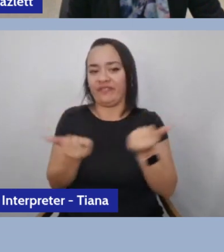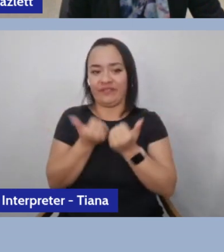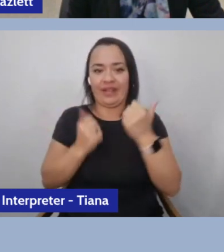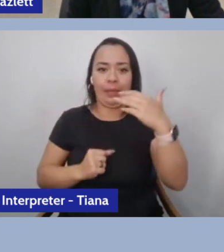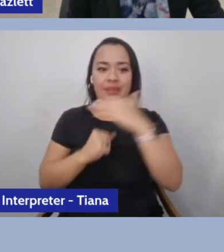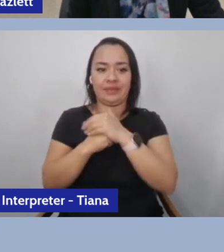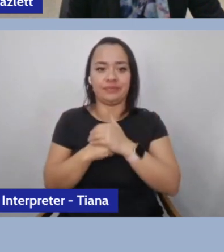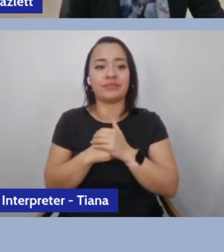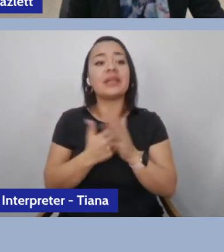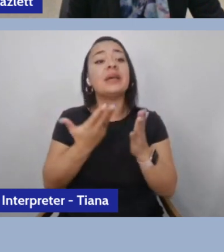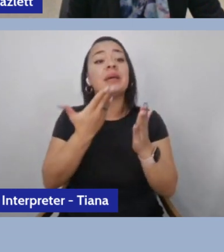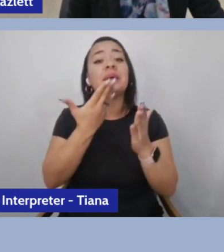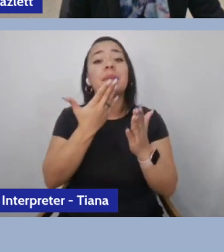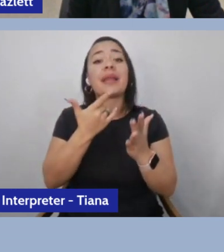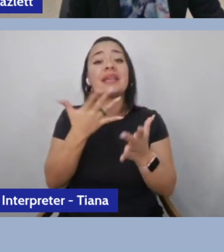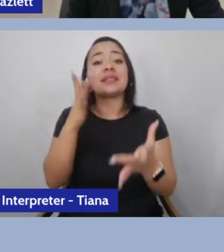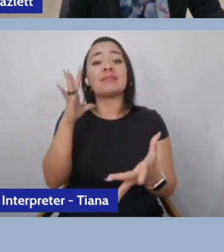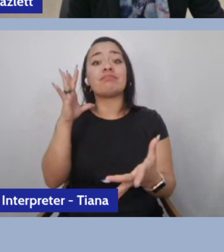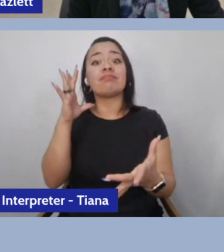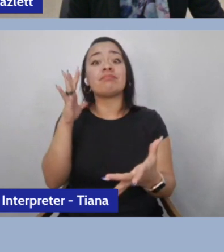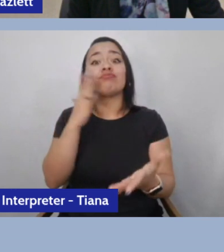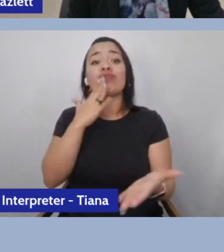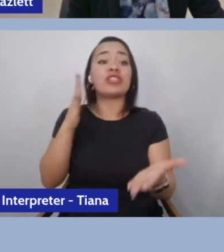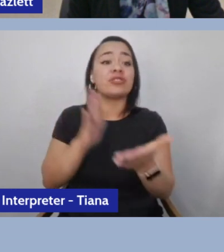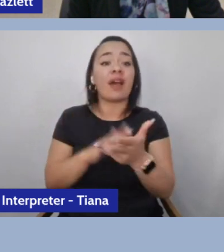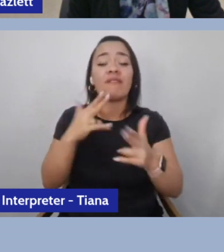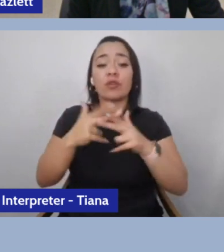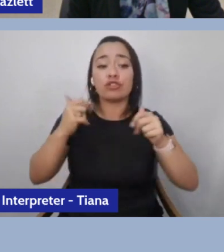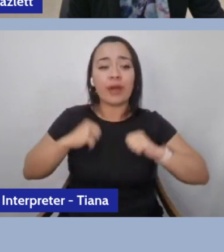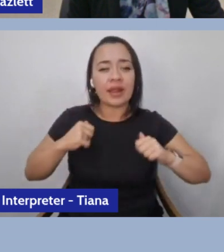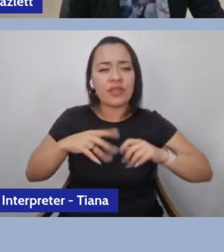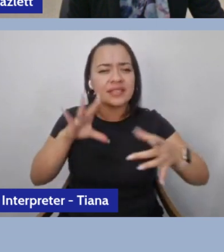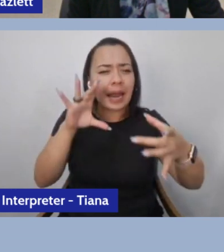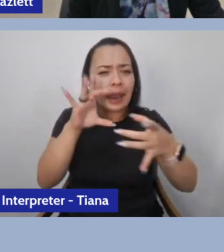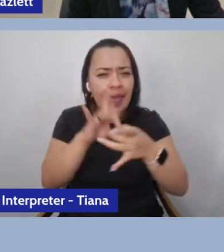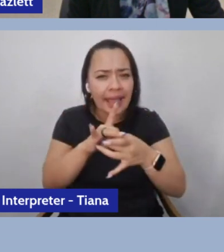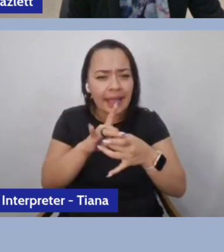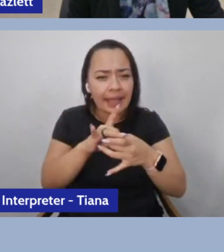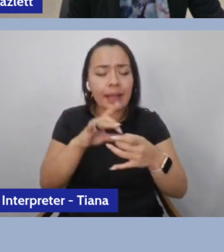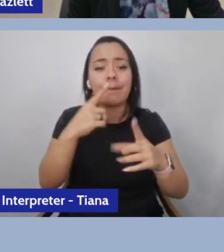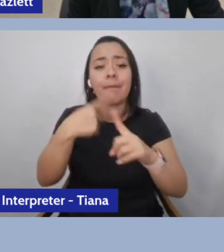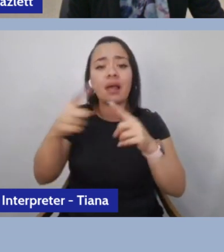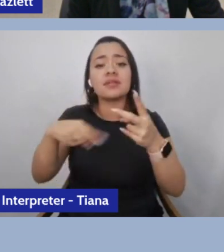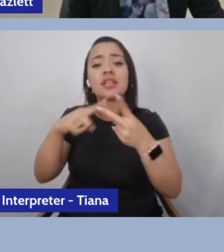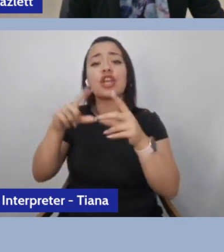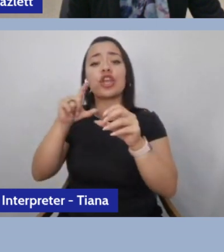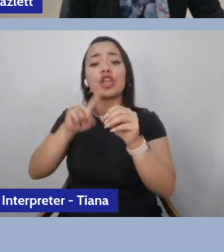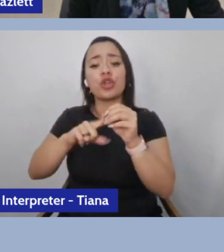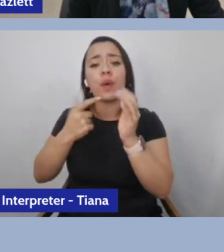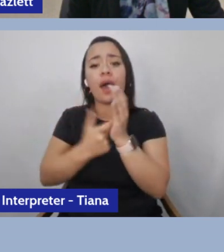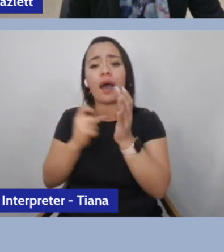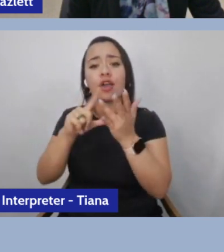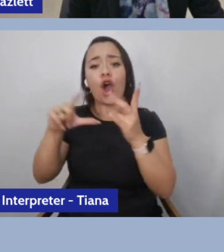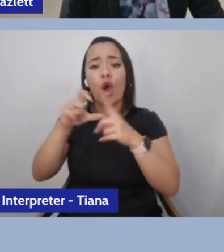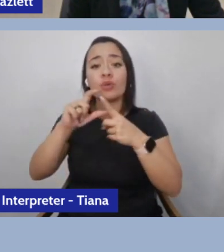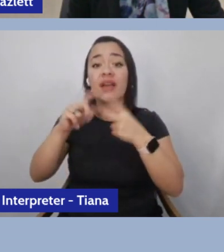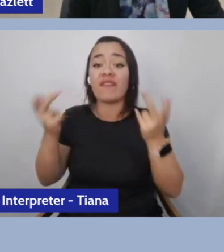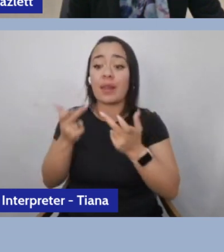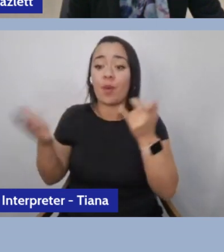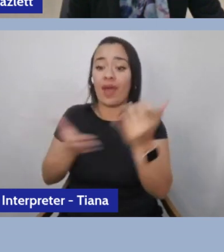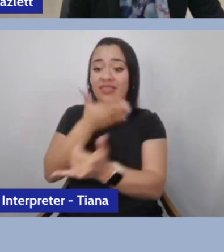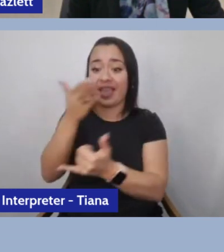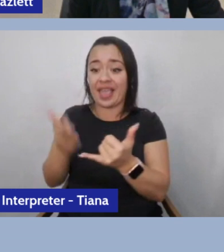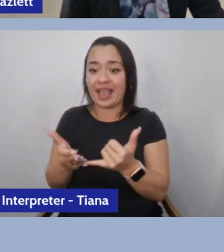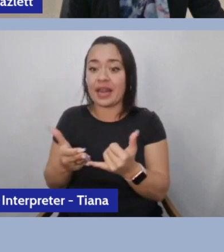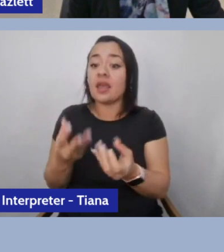a link above the stream if you're looking for it, or there'll be a QR code at the end as well. We have some questions from